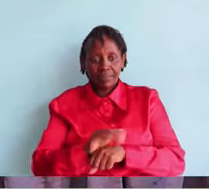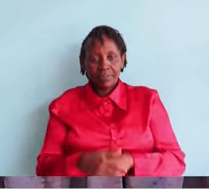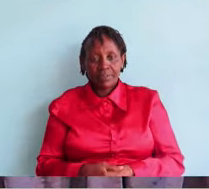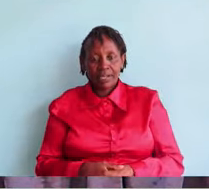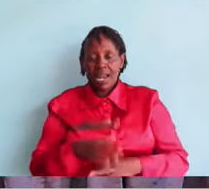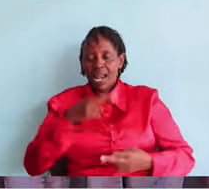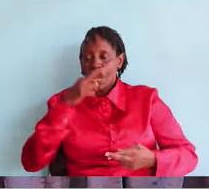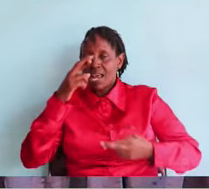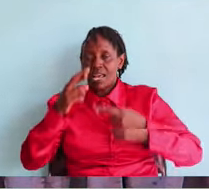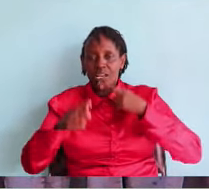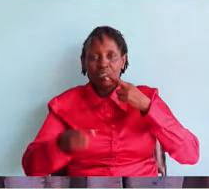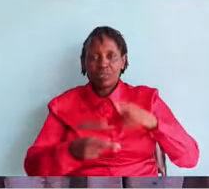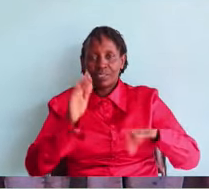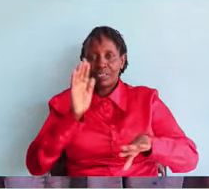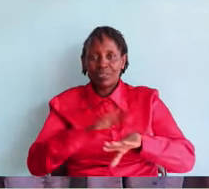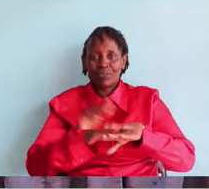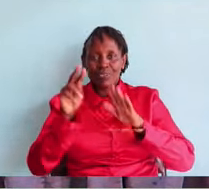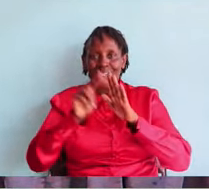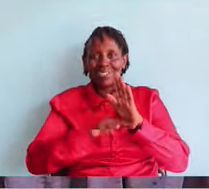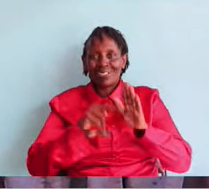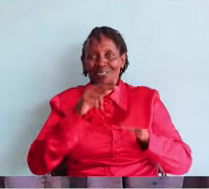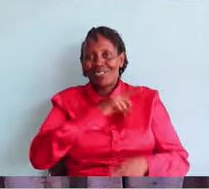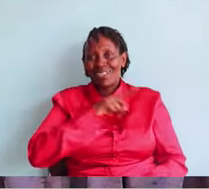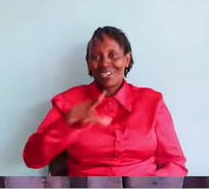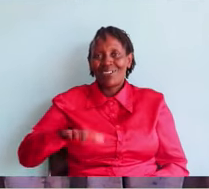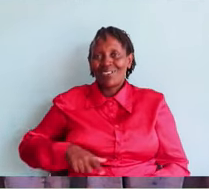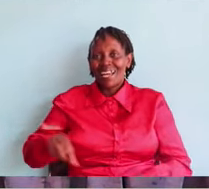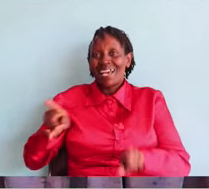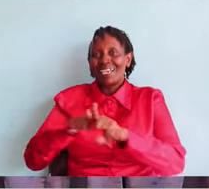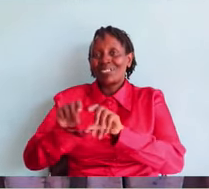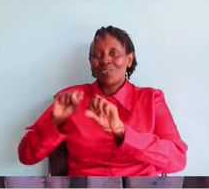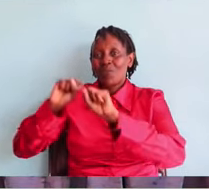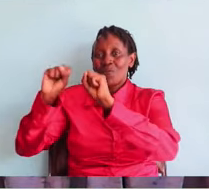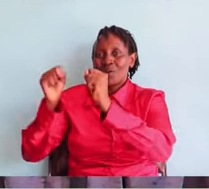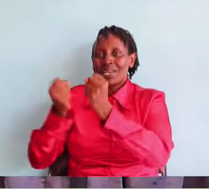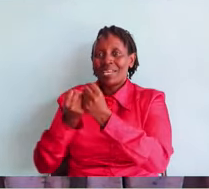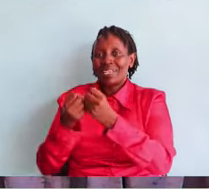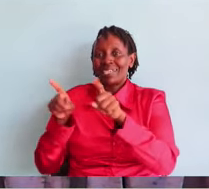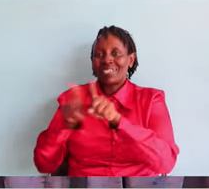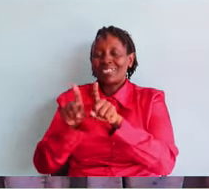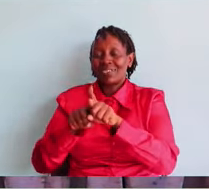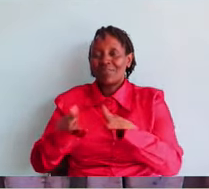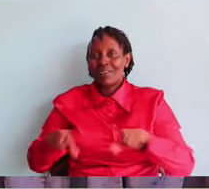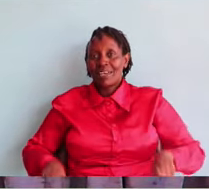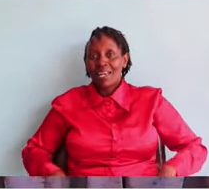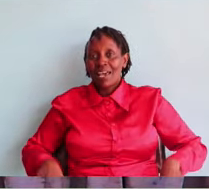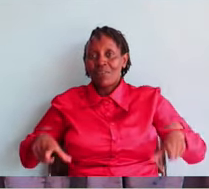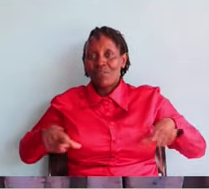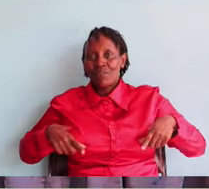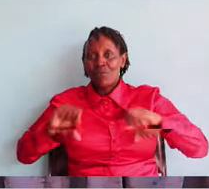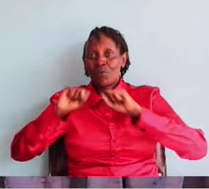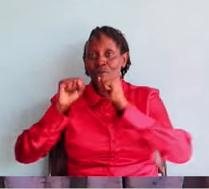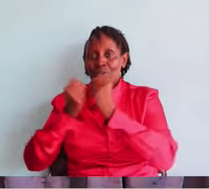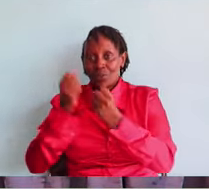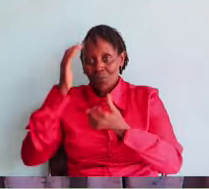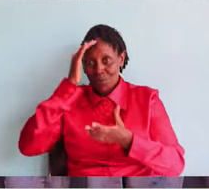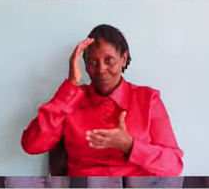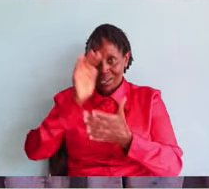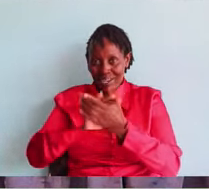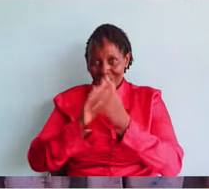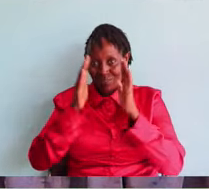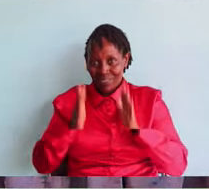rejoiced in the goodness of God as a community, and we too should enjoy the life of togetherness as a community of believers